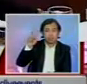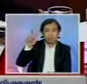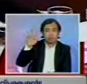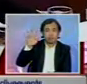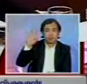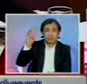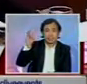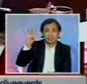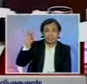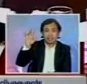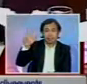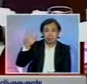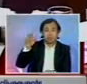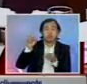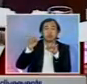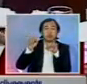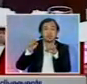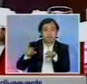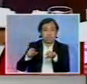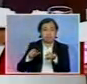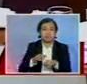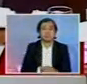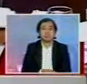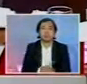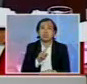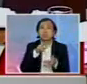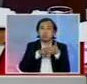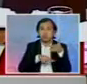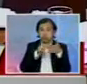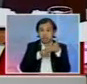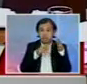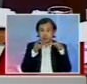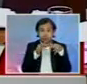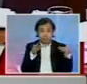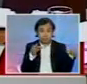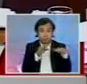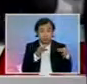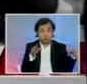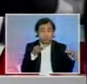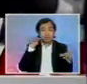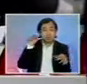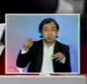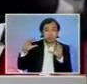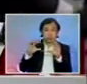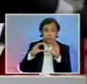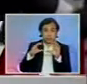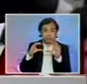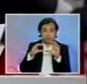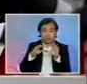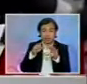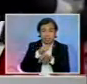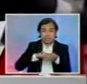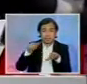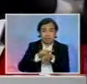8708/TZAS125683 sale. Your Honor, let me read the annotation. This certificate of title is hereby